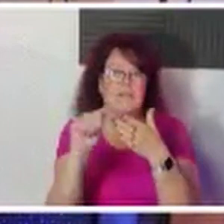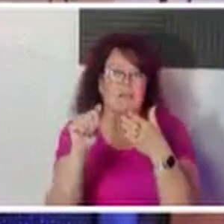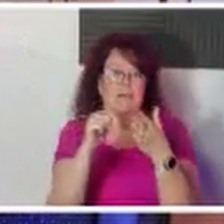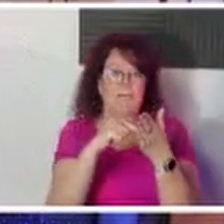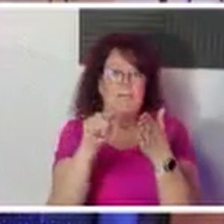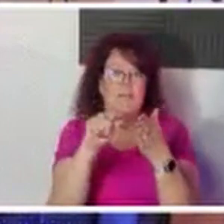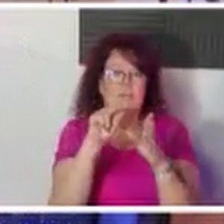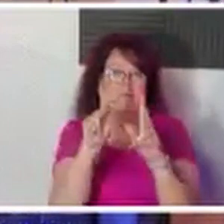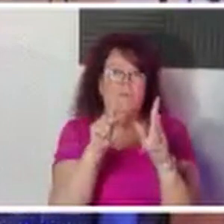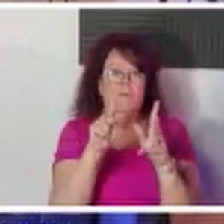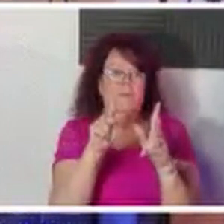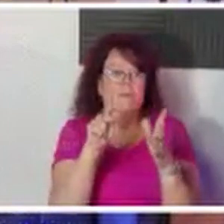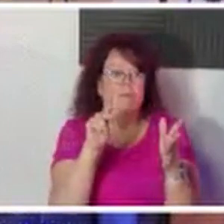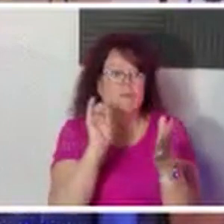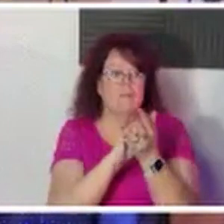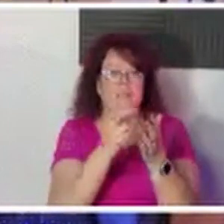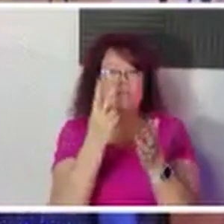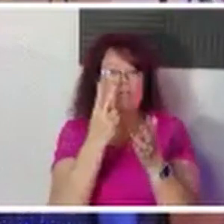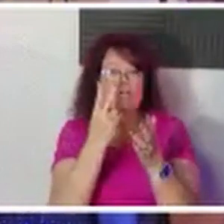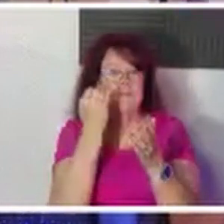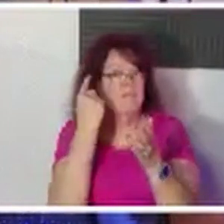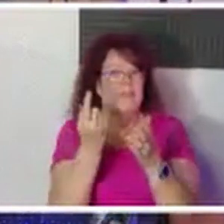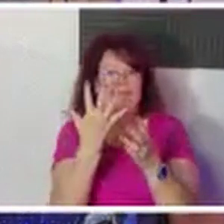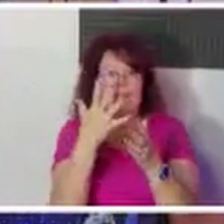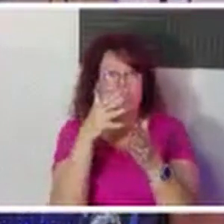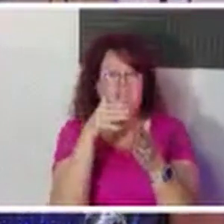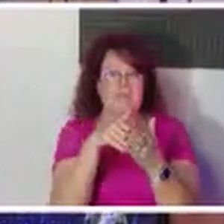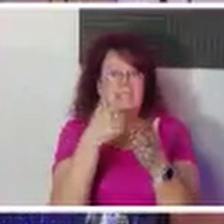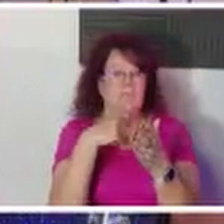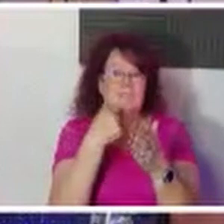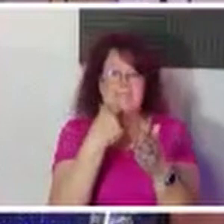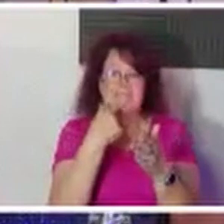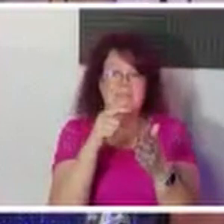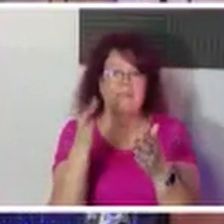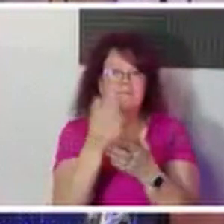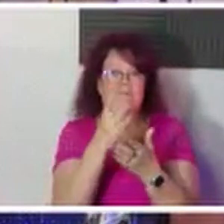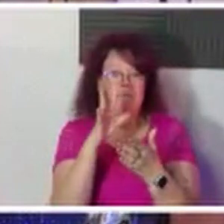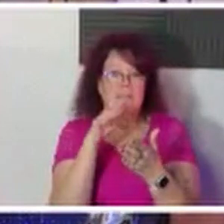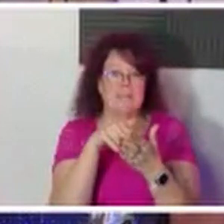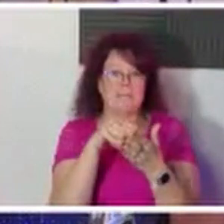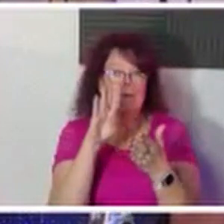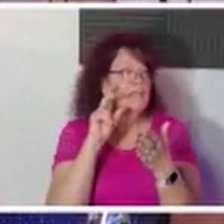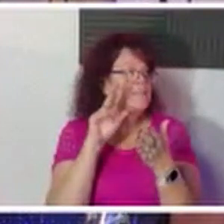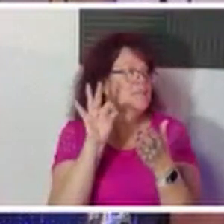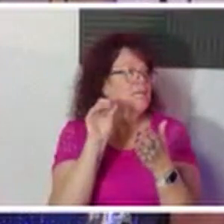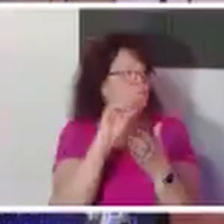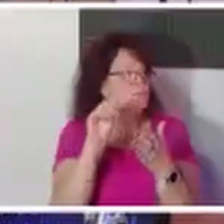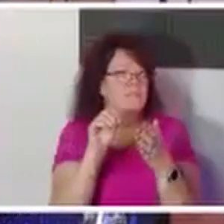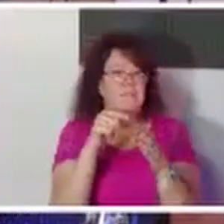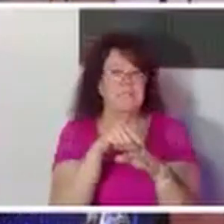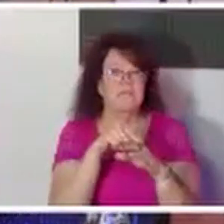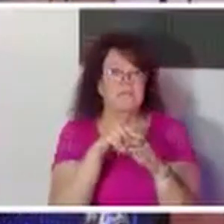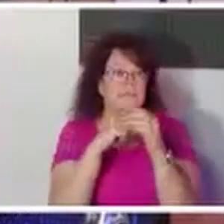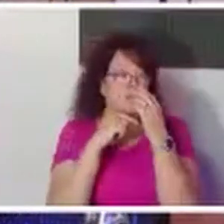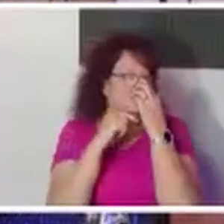bail people, that's two. But if they only have 5,000 and we're saying, well, they get that 5,000 back 90% of the time.